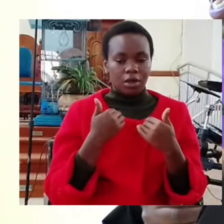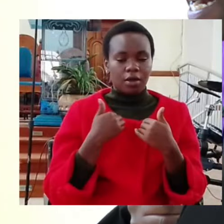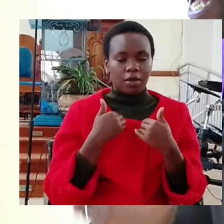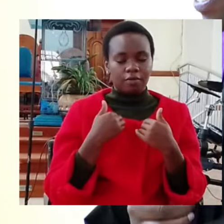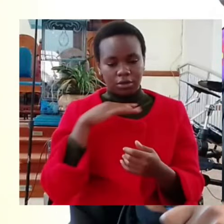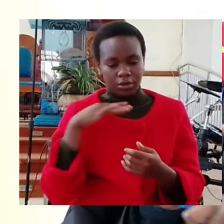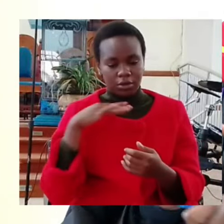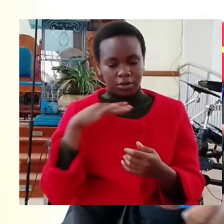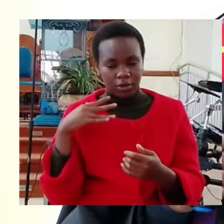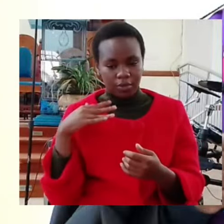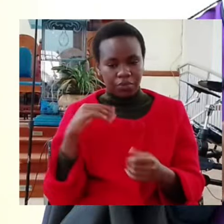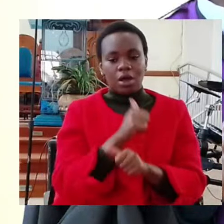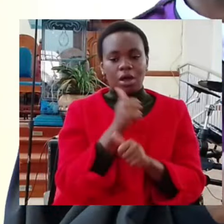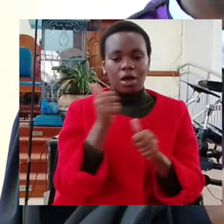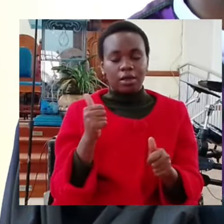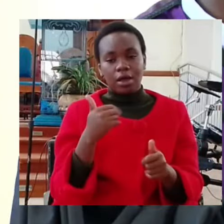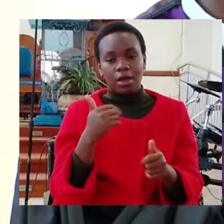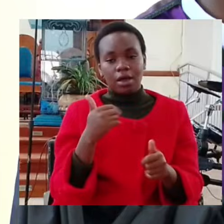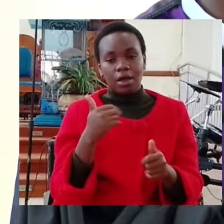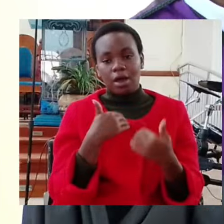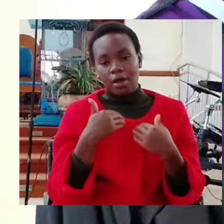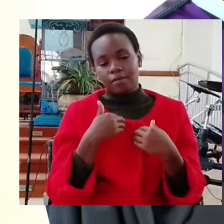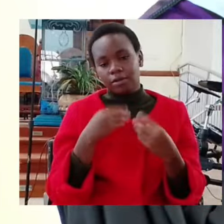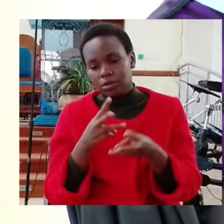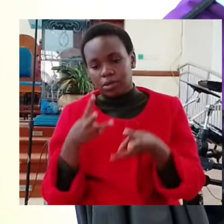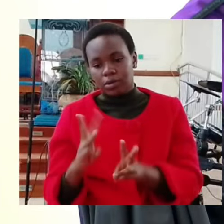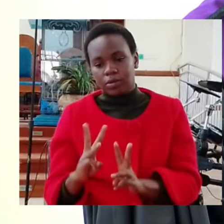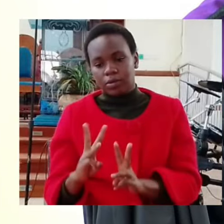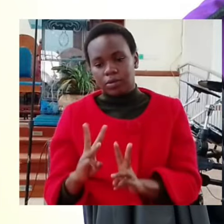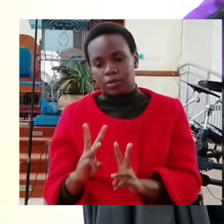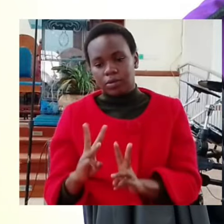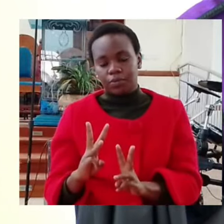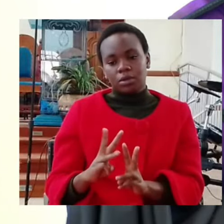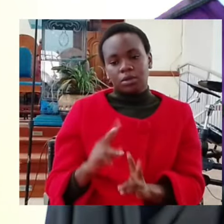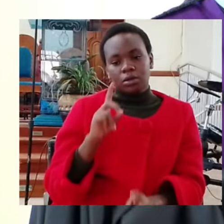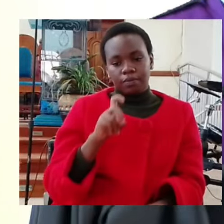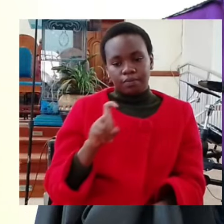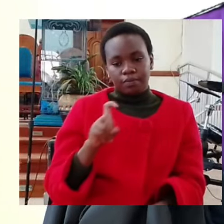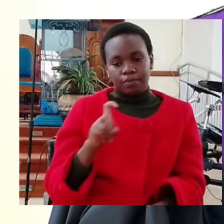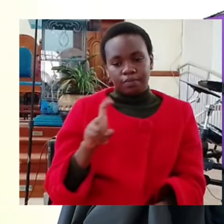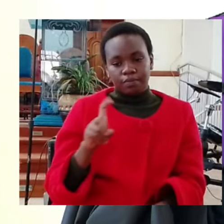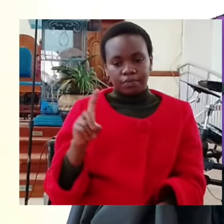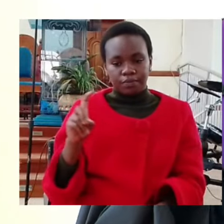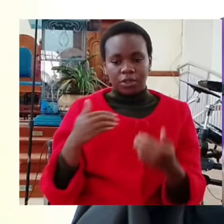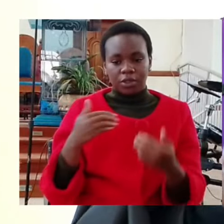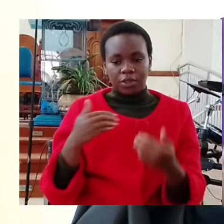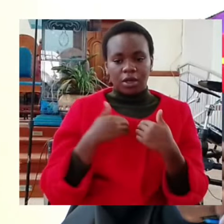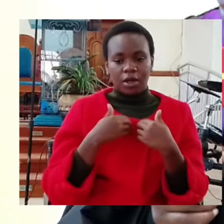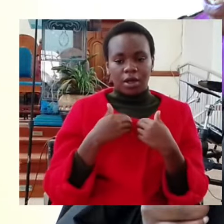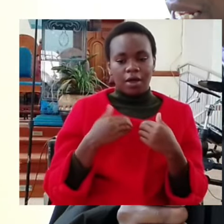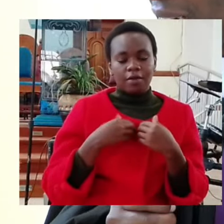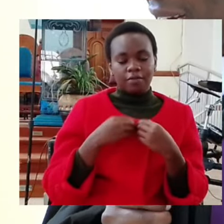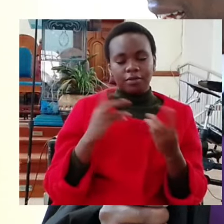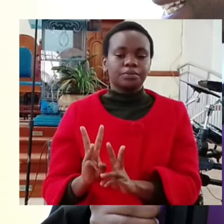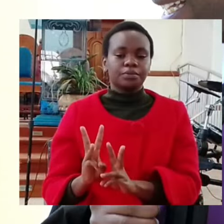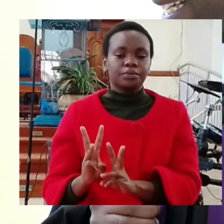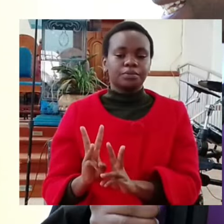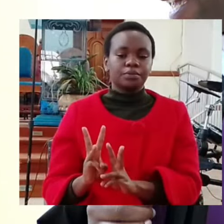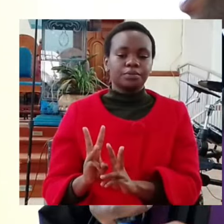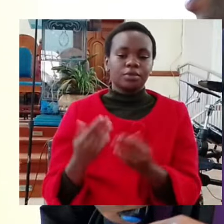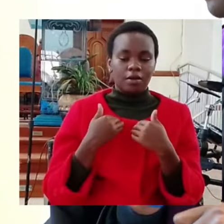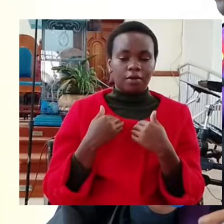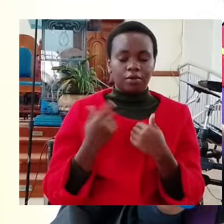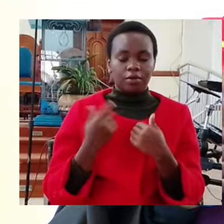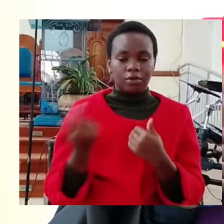ciena ndaha. Irenge ciena tugunyo. Irenge ciena njoka. Na ni hari iria ciagiukire tene